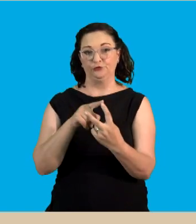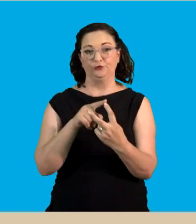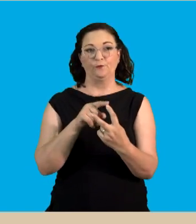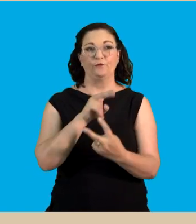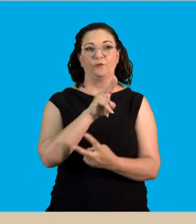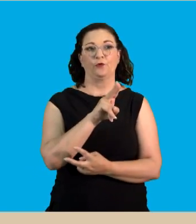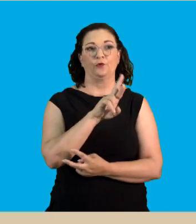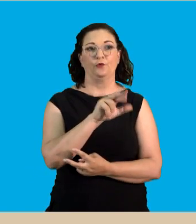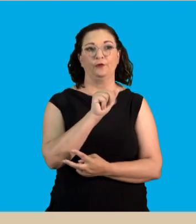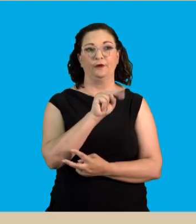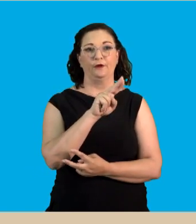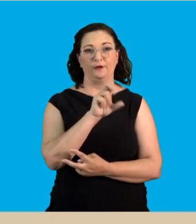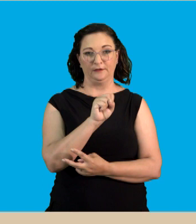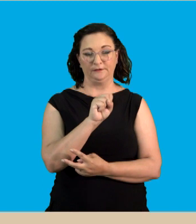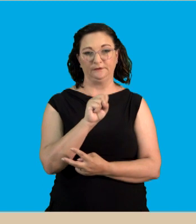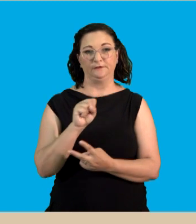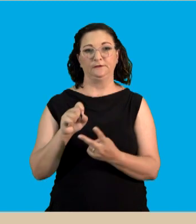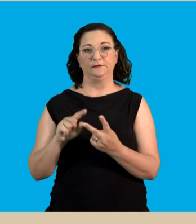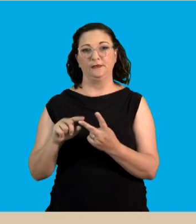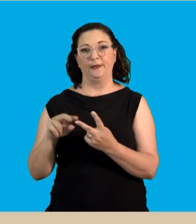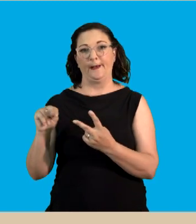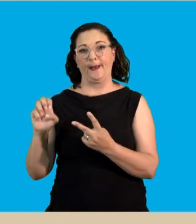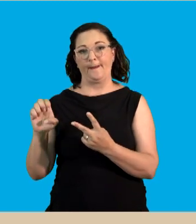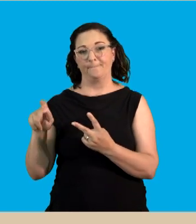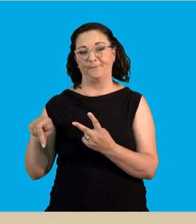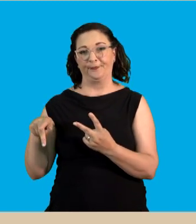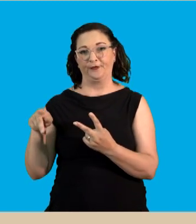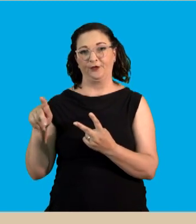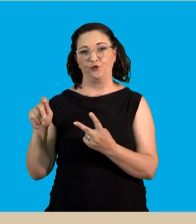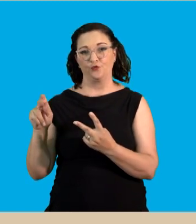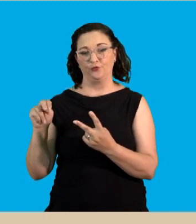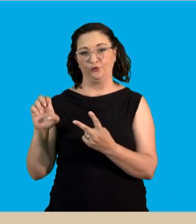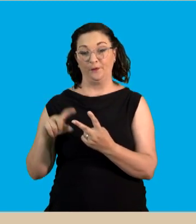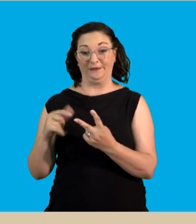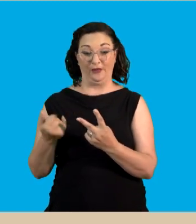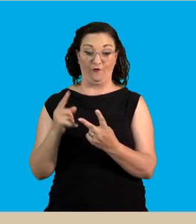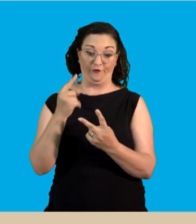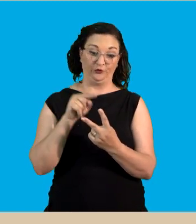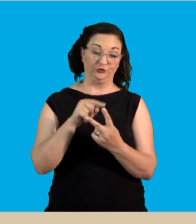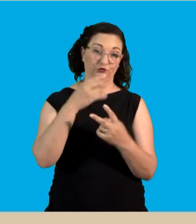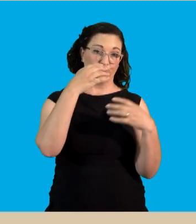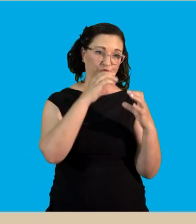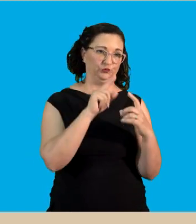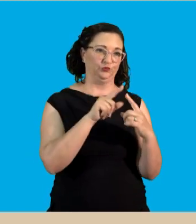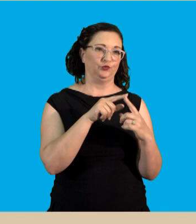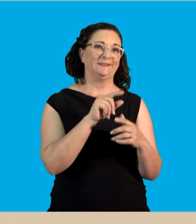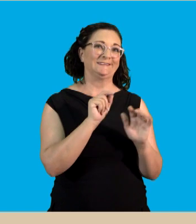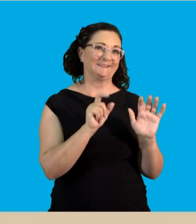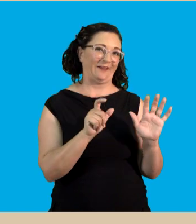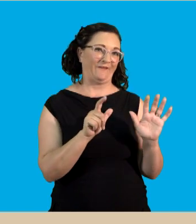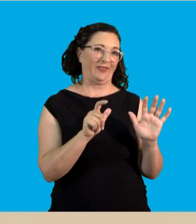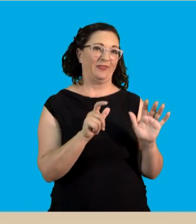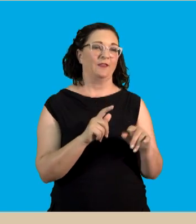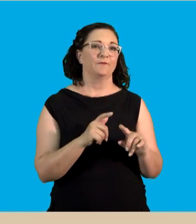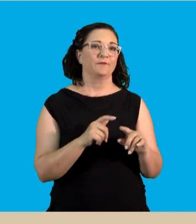planets, which is Uranus as well as Neptune. So let us look at Uranus. Uranus is